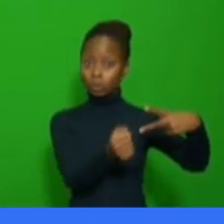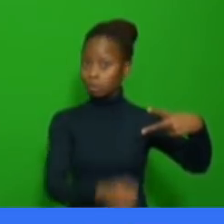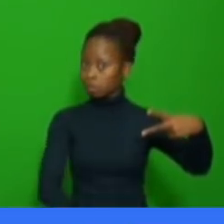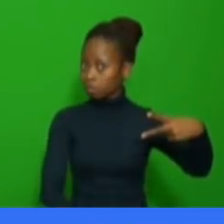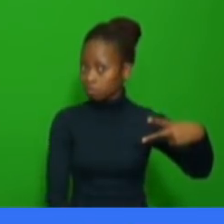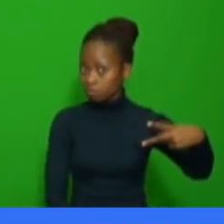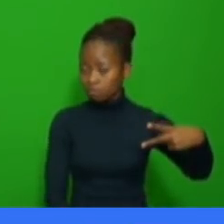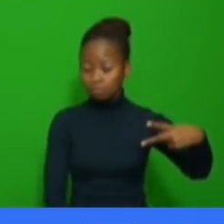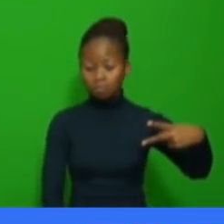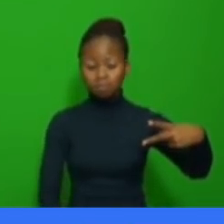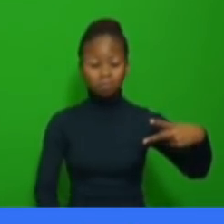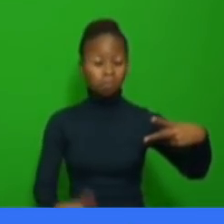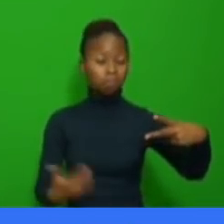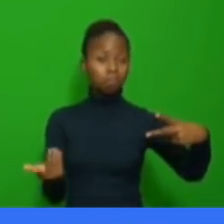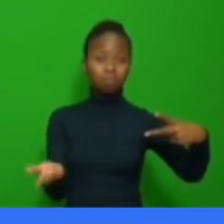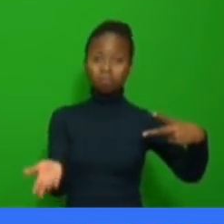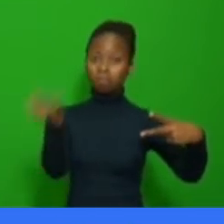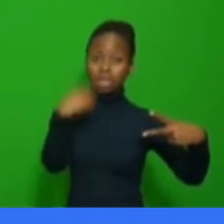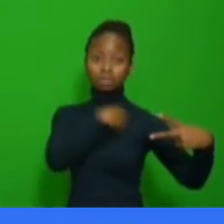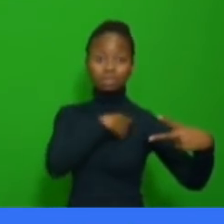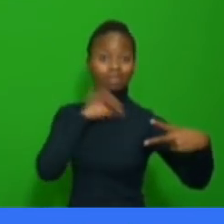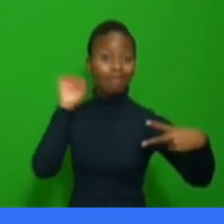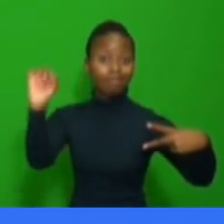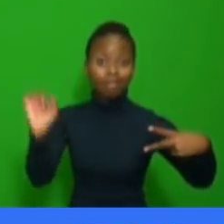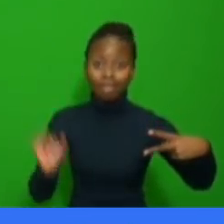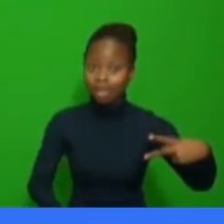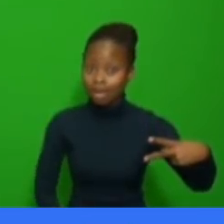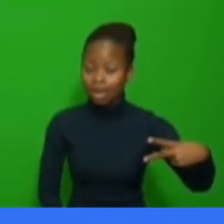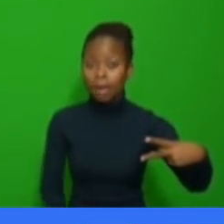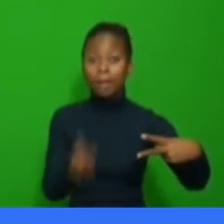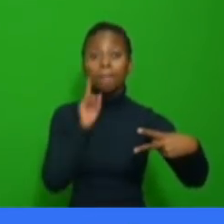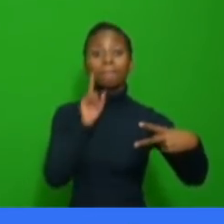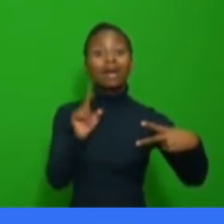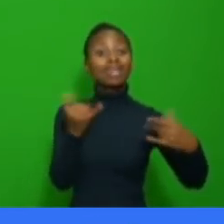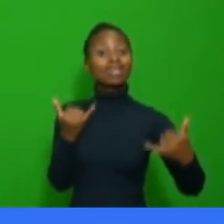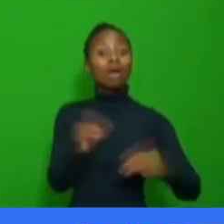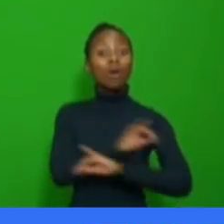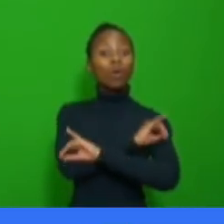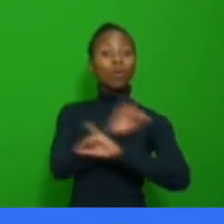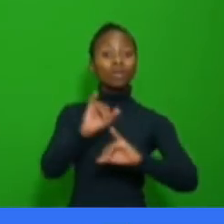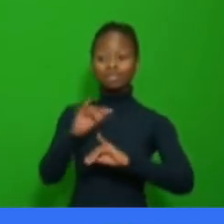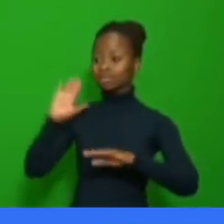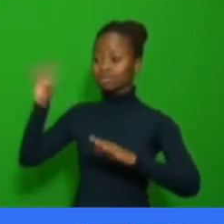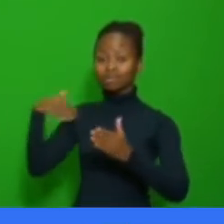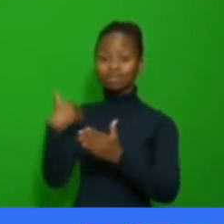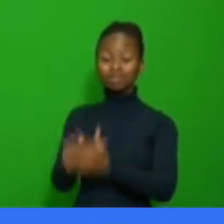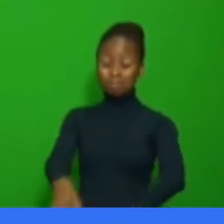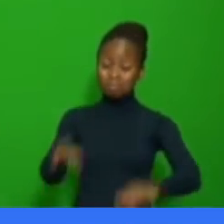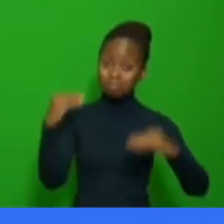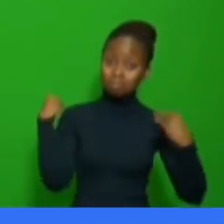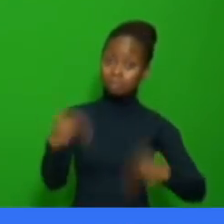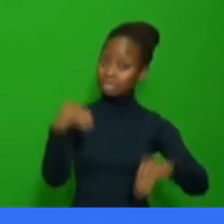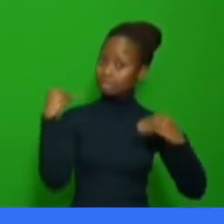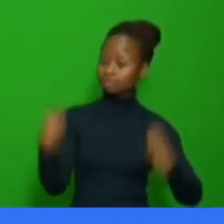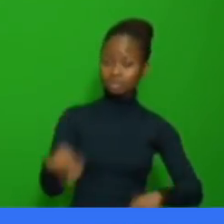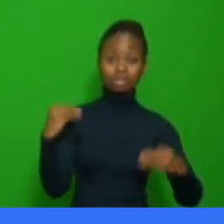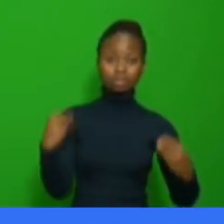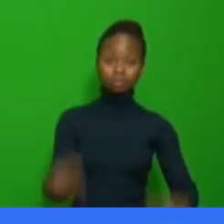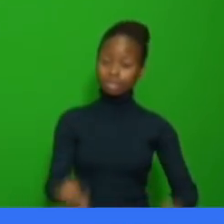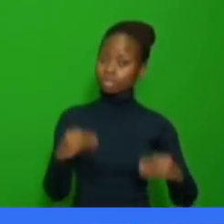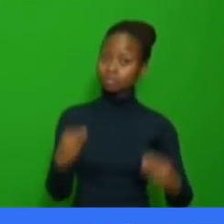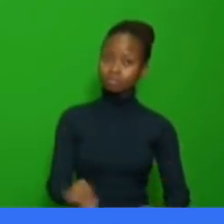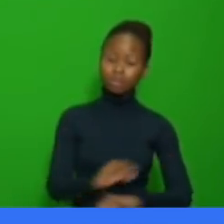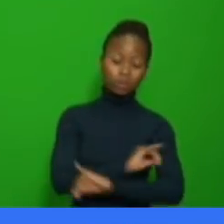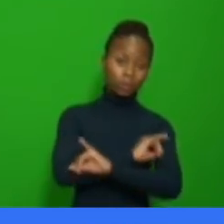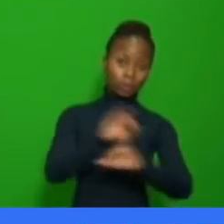And it just happened that it also coincided with this busy period, but the president is the